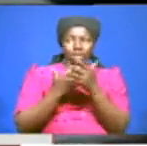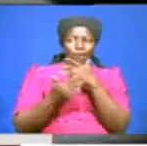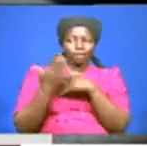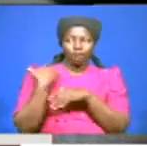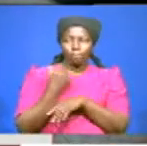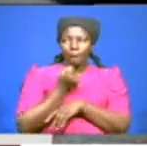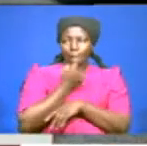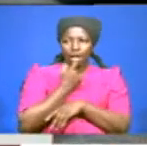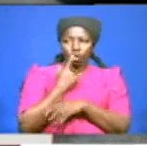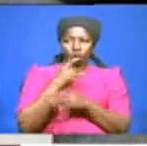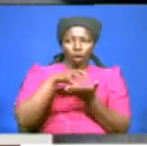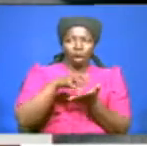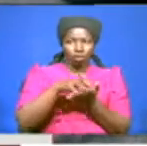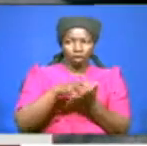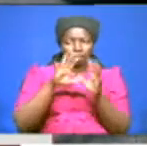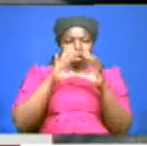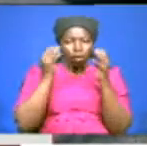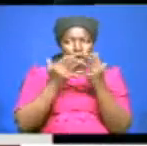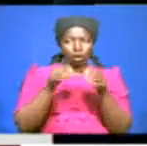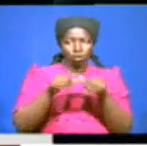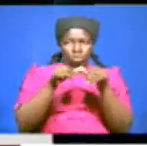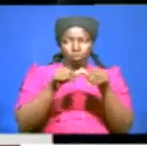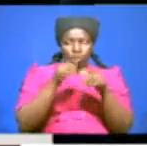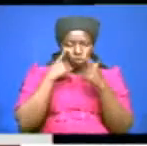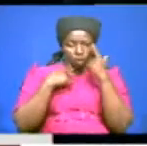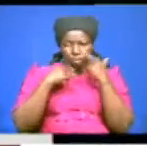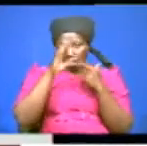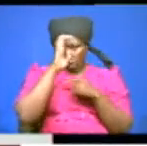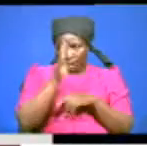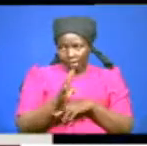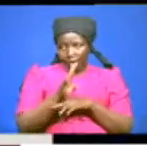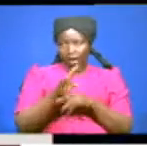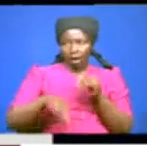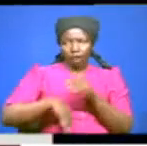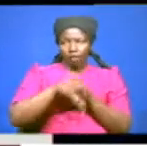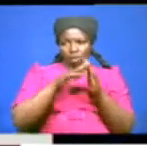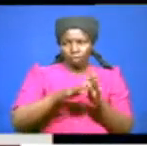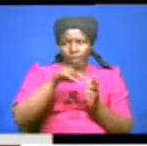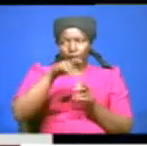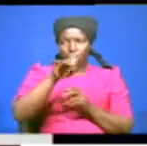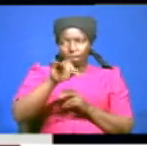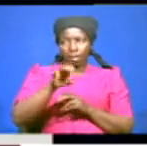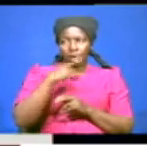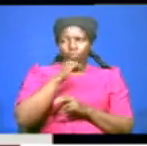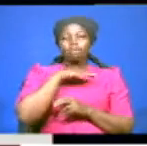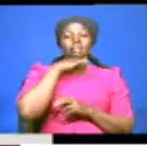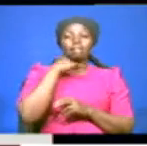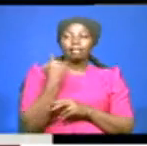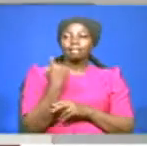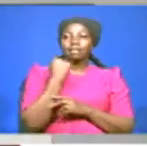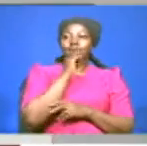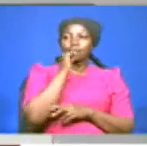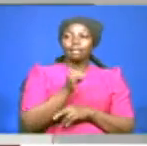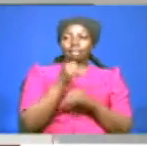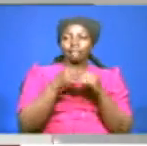The world continues to mourn Brazilian football legend Pele, who died yesterday at the age of 82. The office of Brazilian